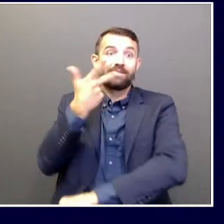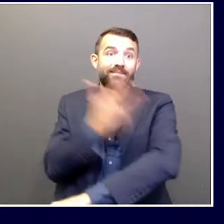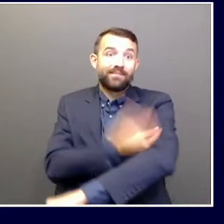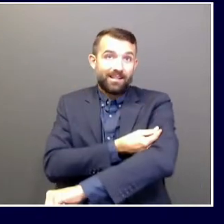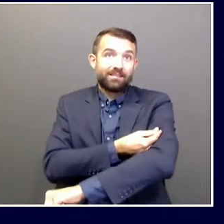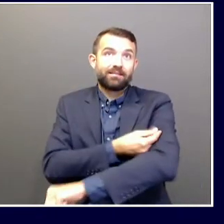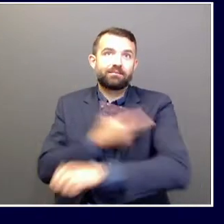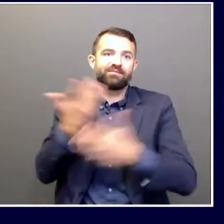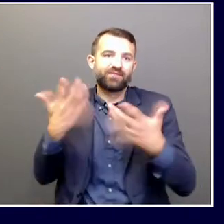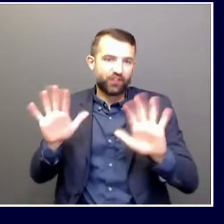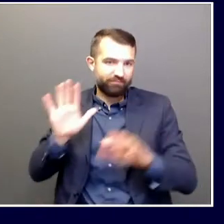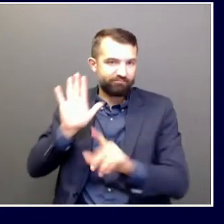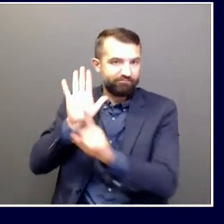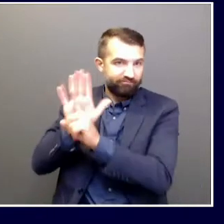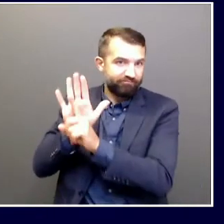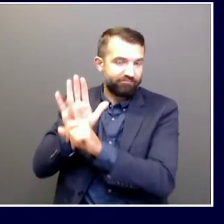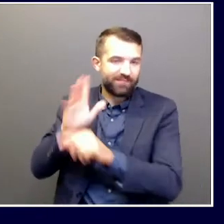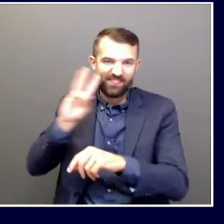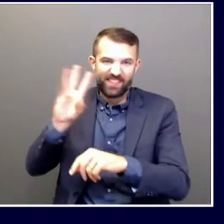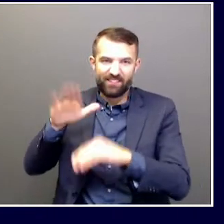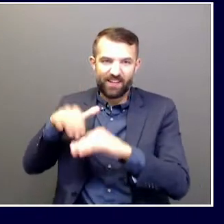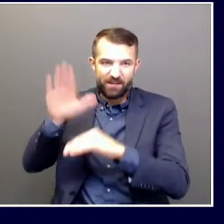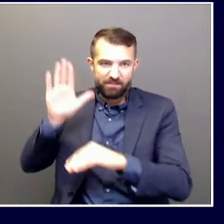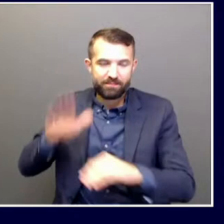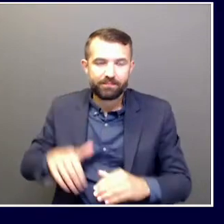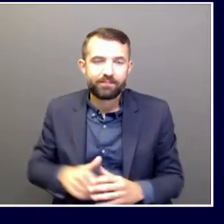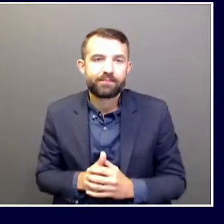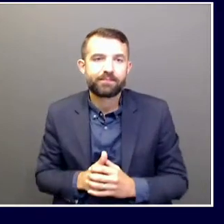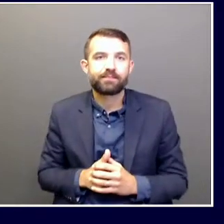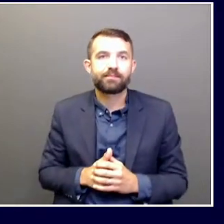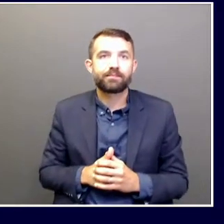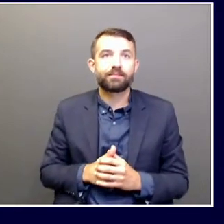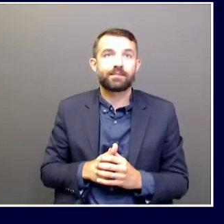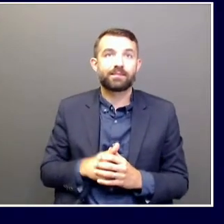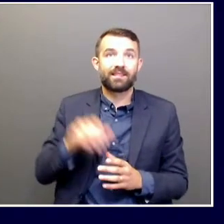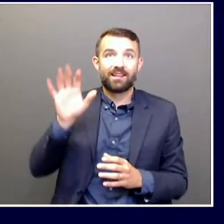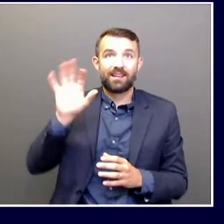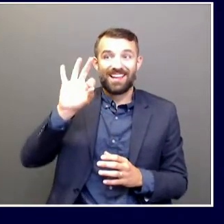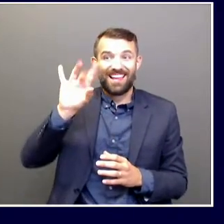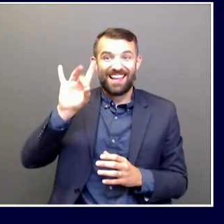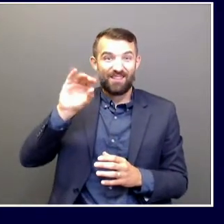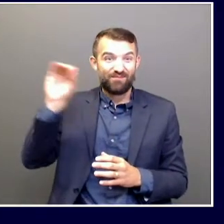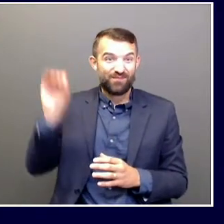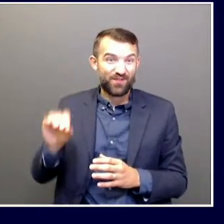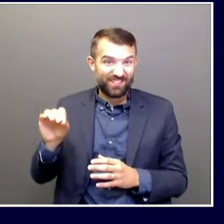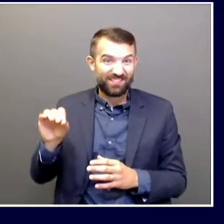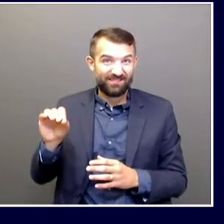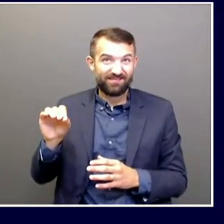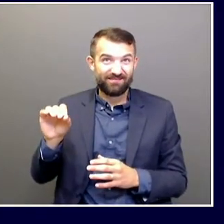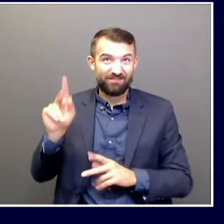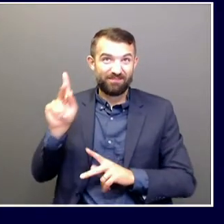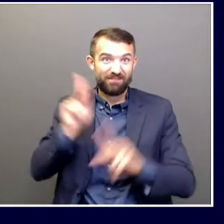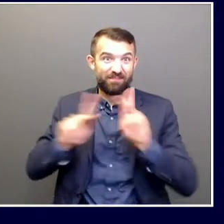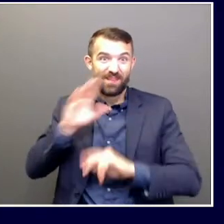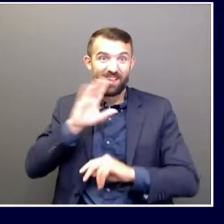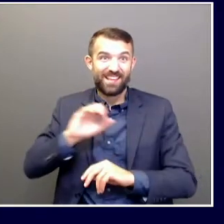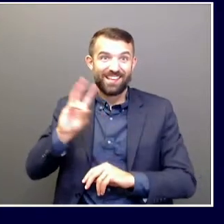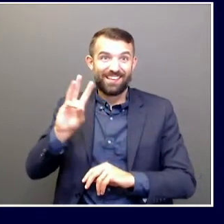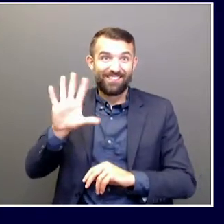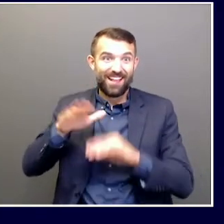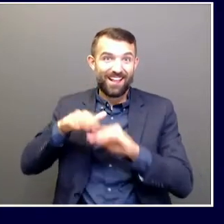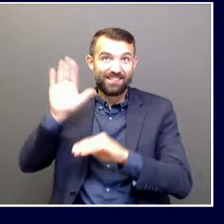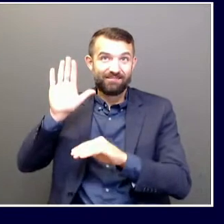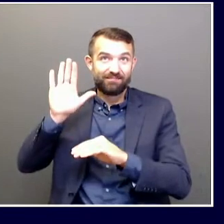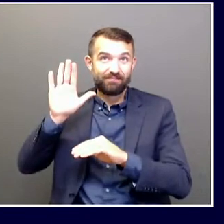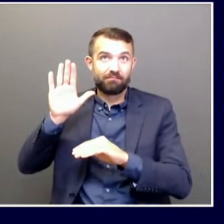a striking 98% of people in Maine over the age of 65 have received at least